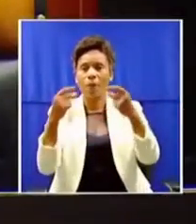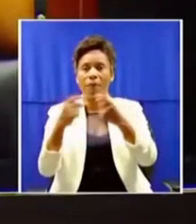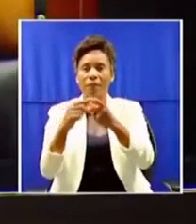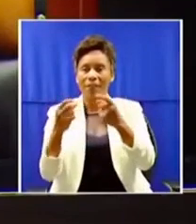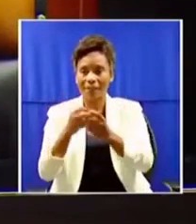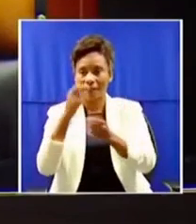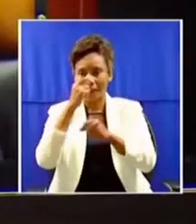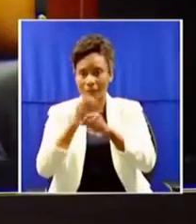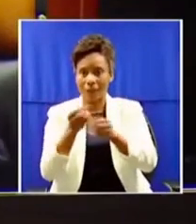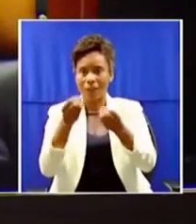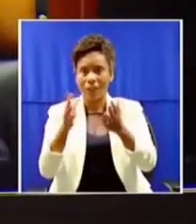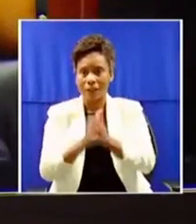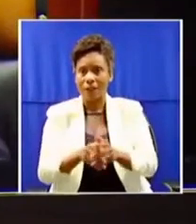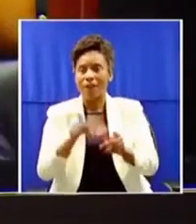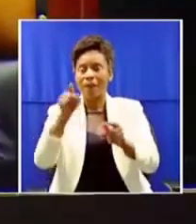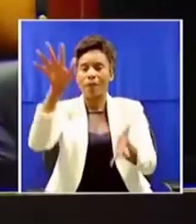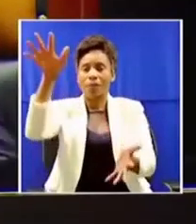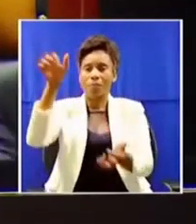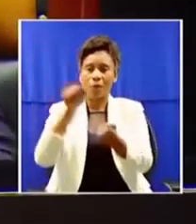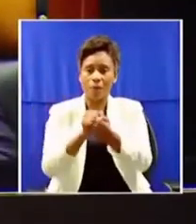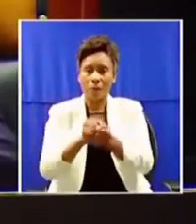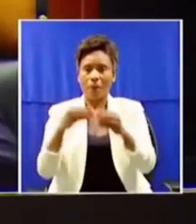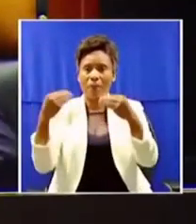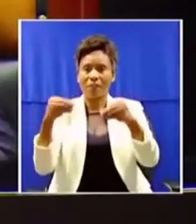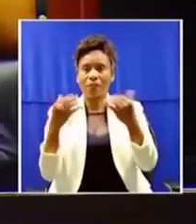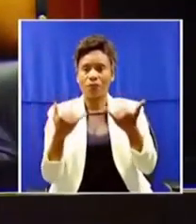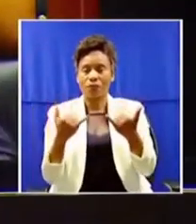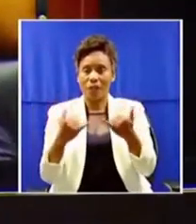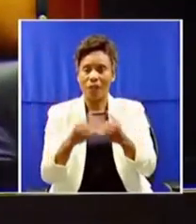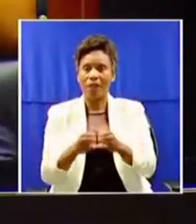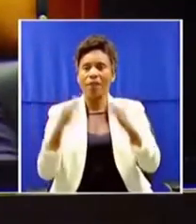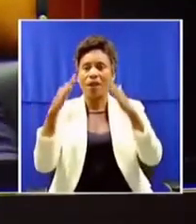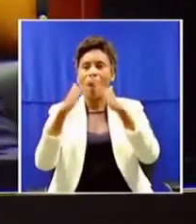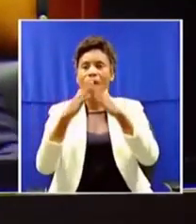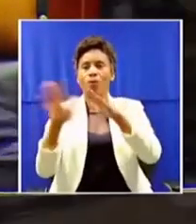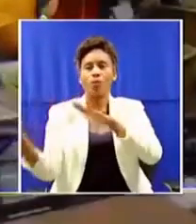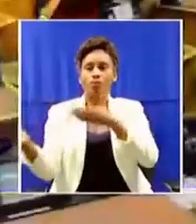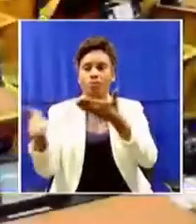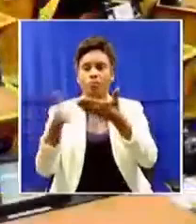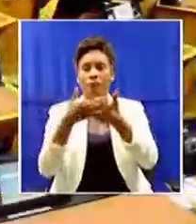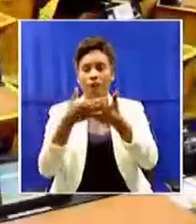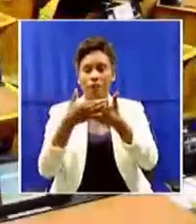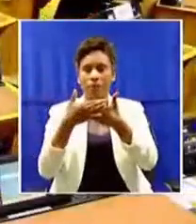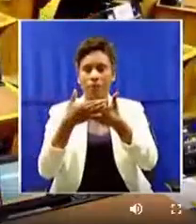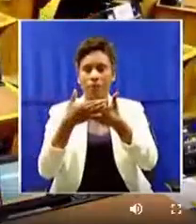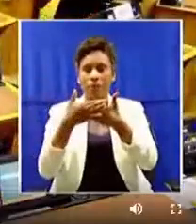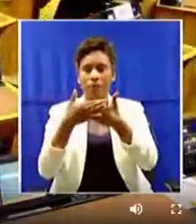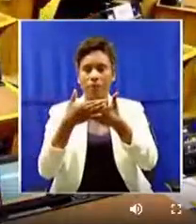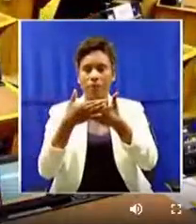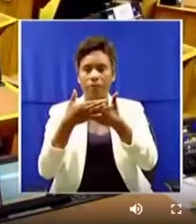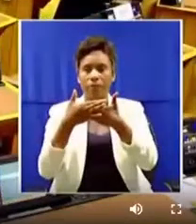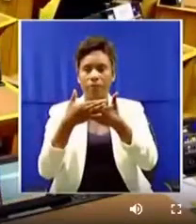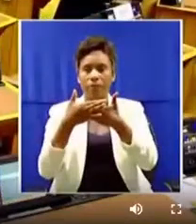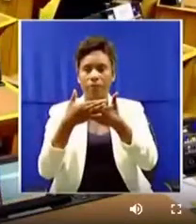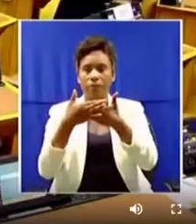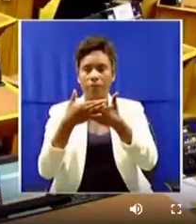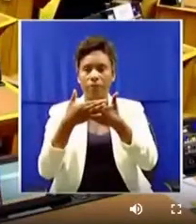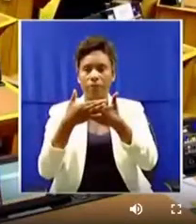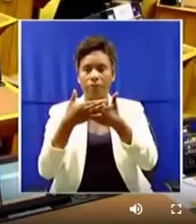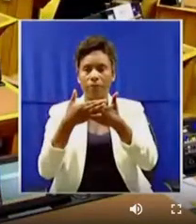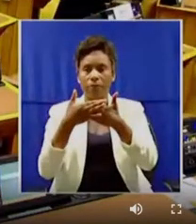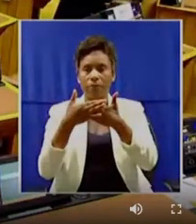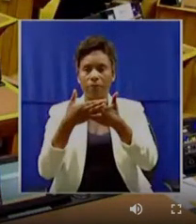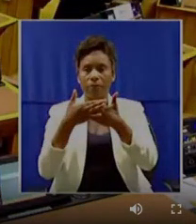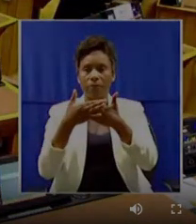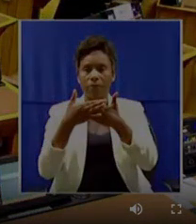the day. The House is adjourned. Hey.